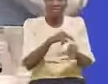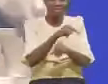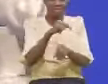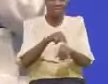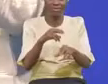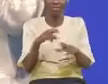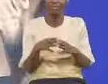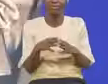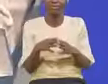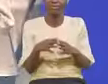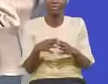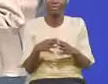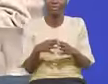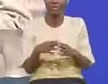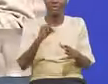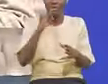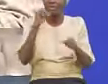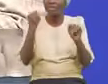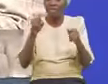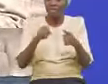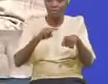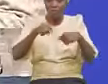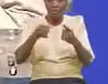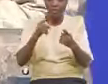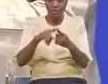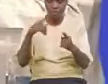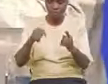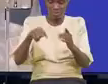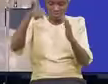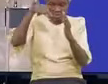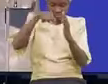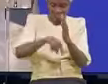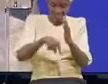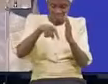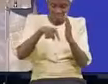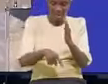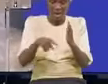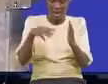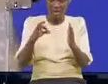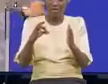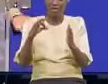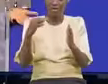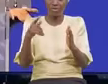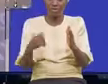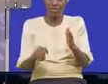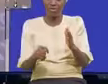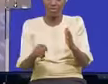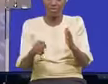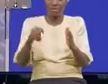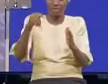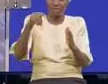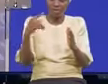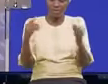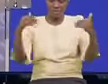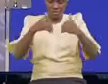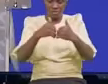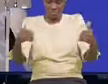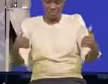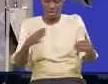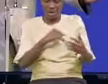America mala ju kware kama. To go to the depths of the ditch of the God and start building a